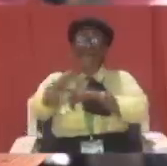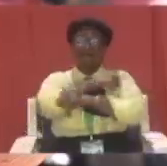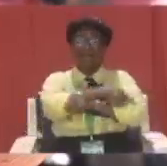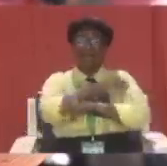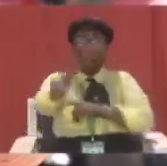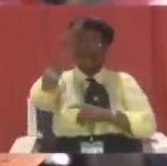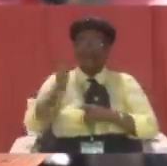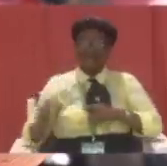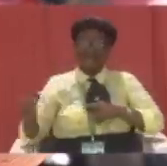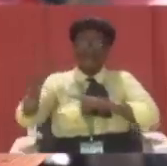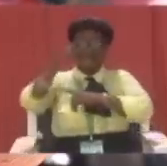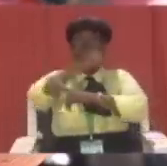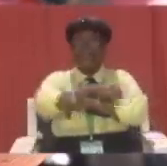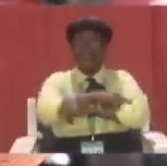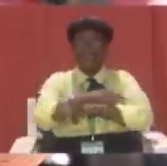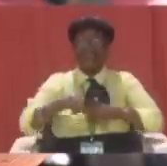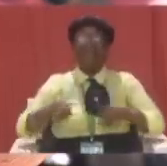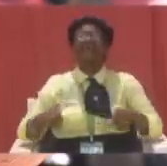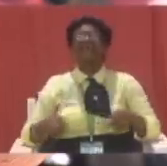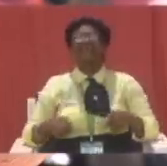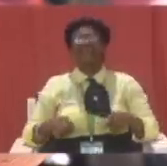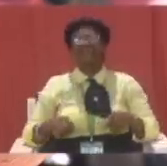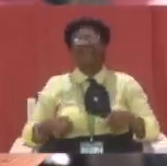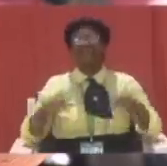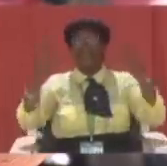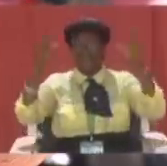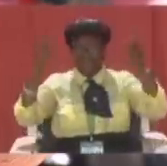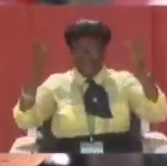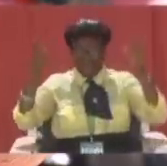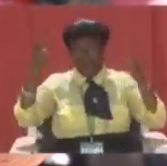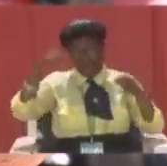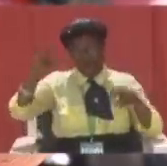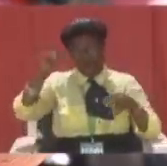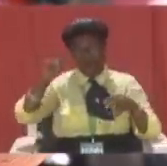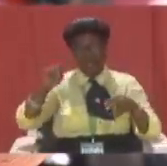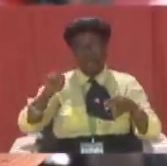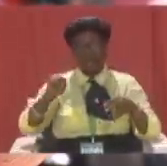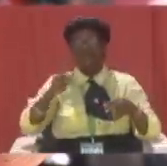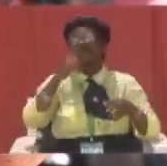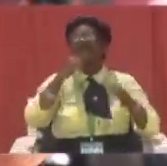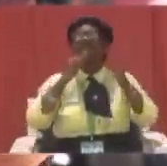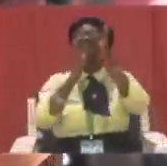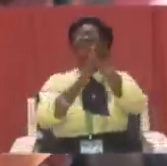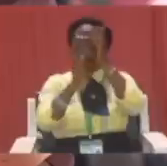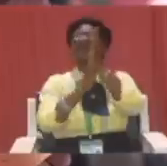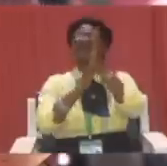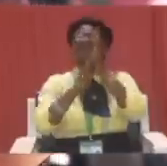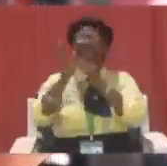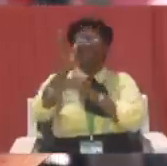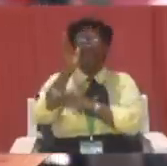applause, even to our choir. It was beautiful tonight. Praise God.